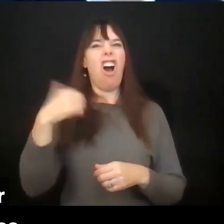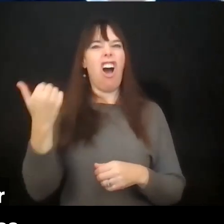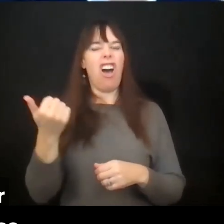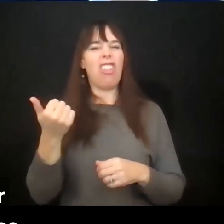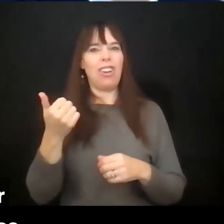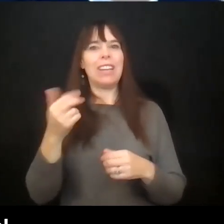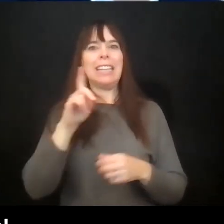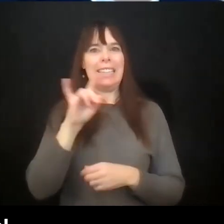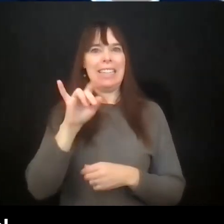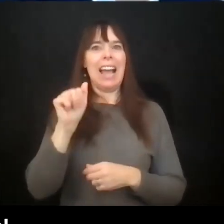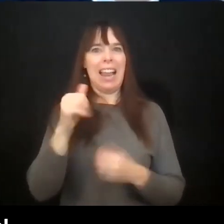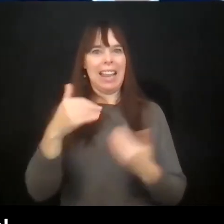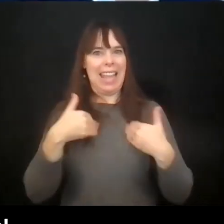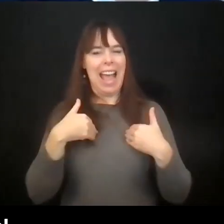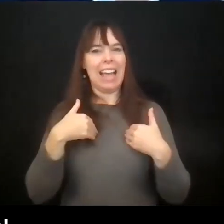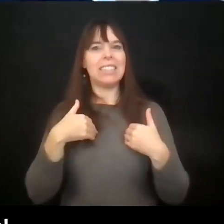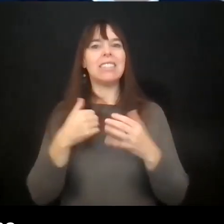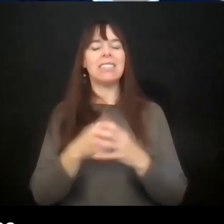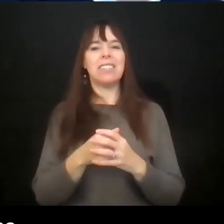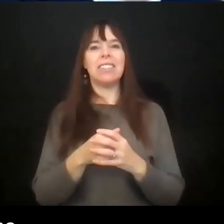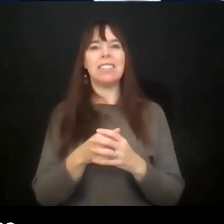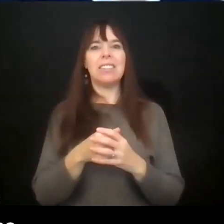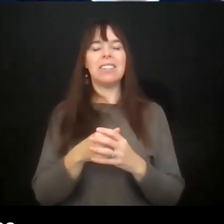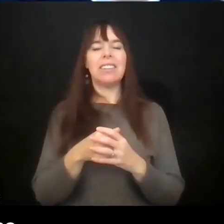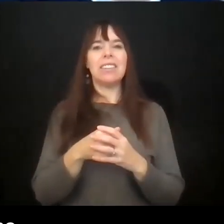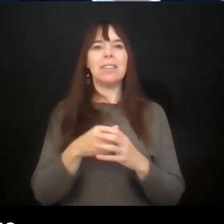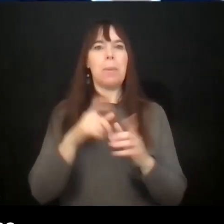DIA has of Sir John Herschel,